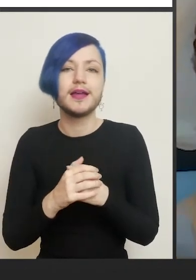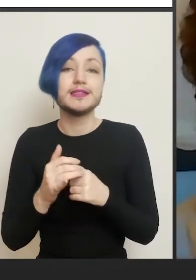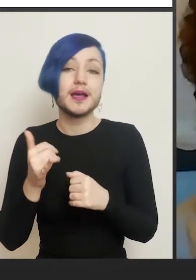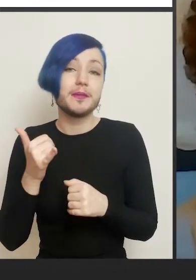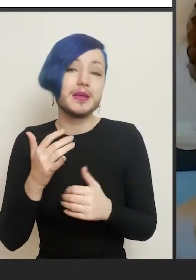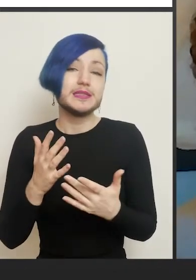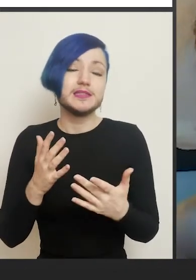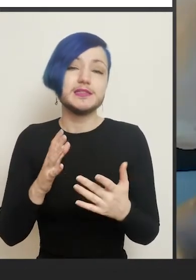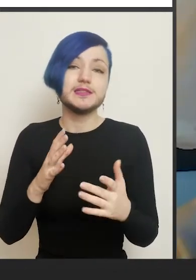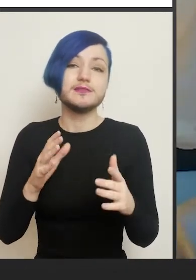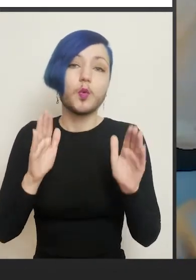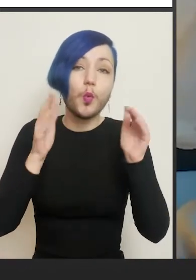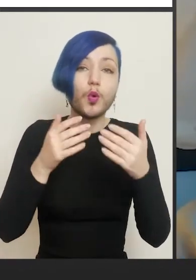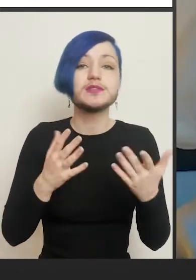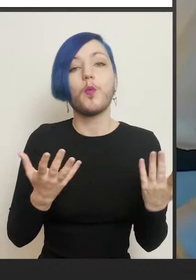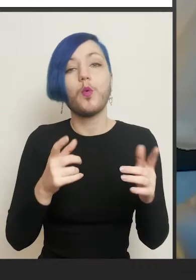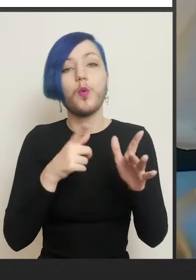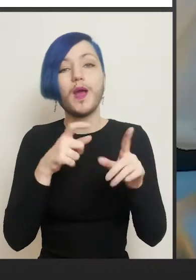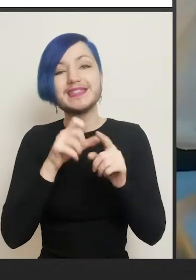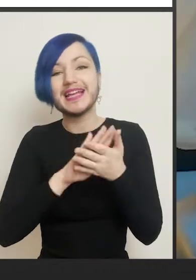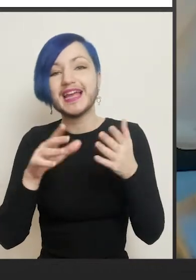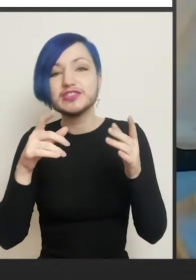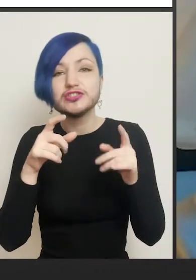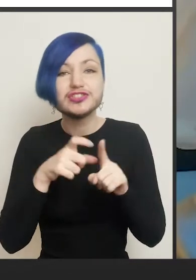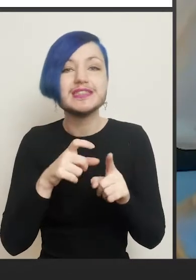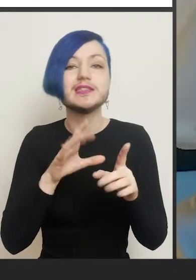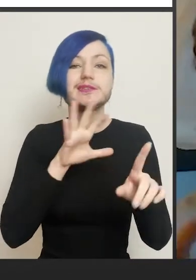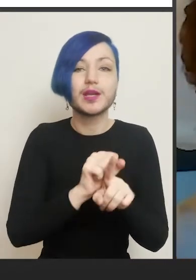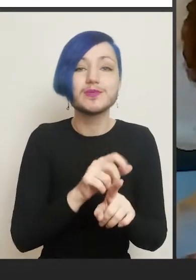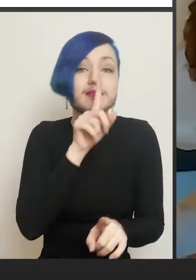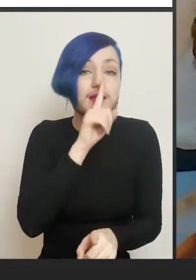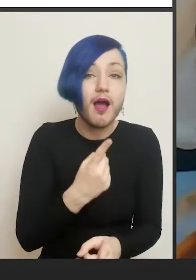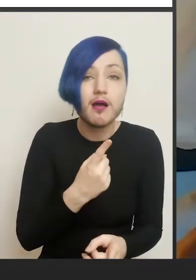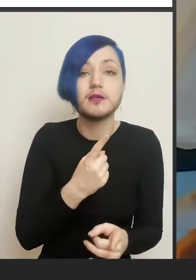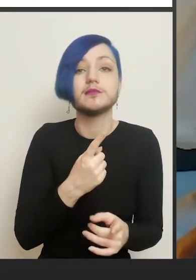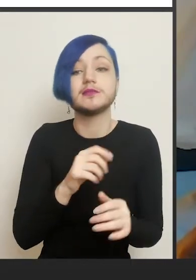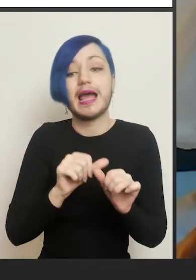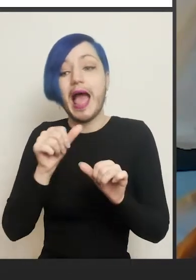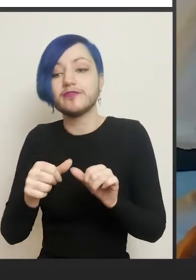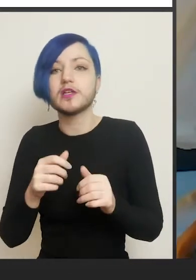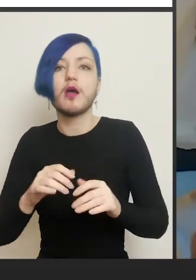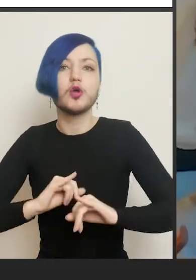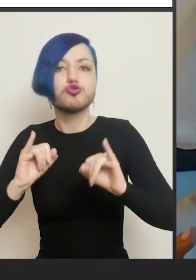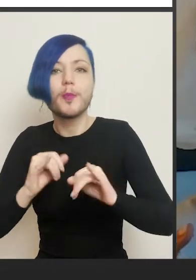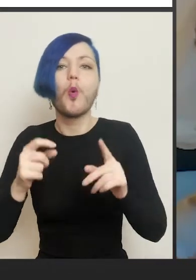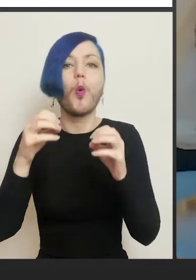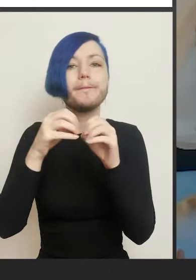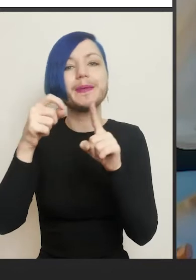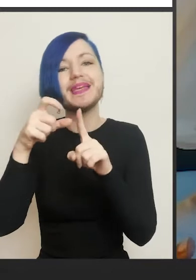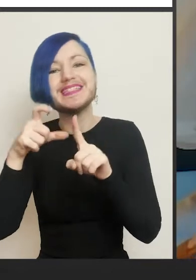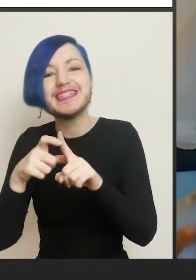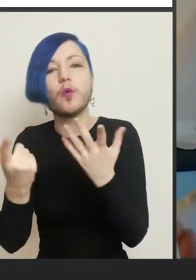people might not be able to get an ASD or ADHD diagnosis if they have, say, trauma or